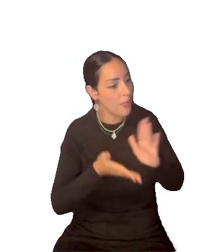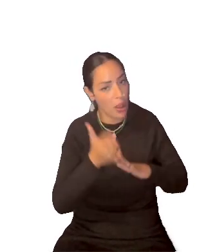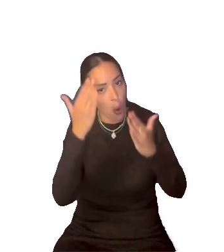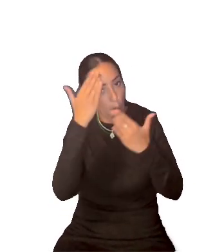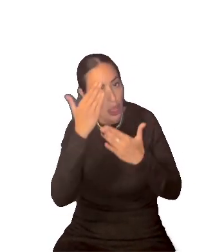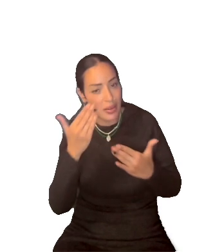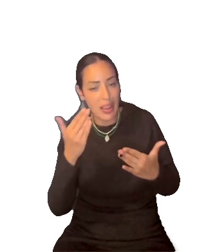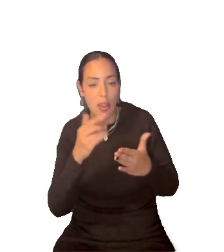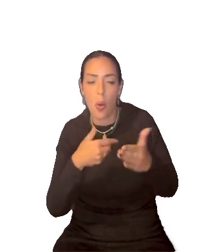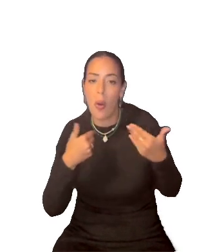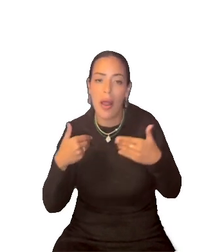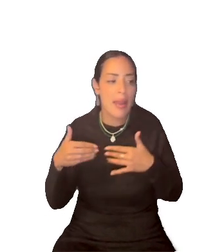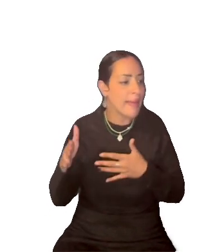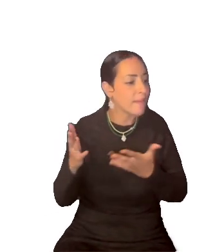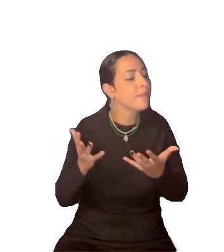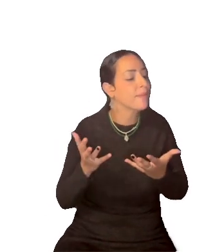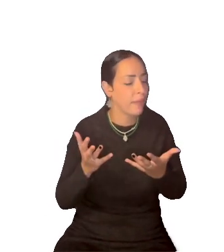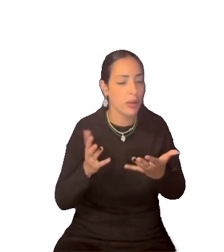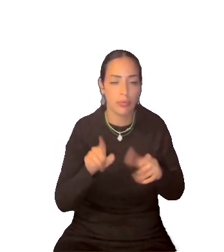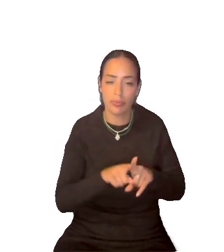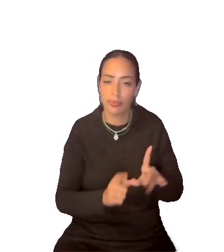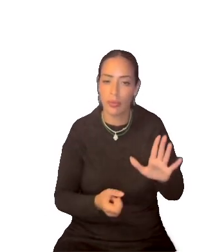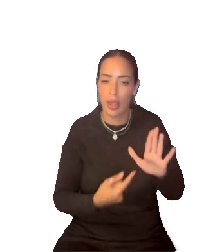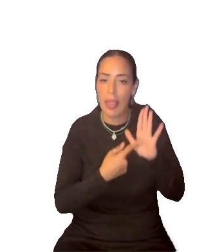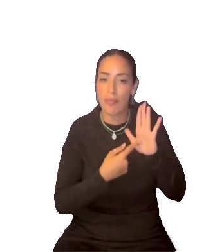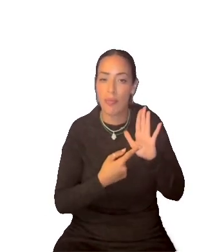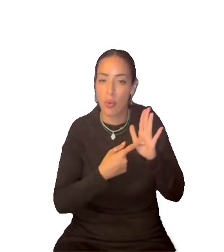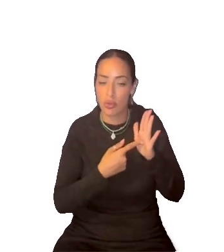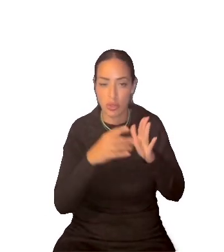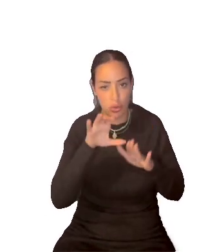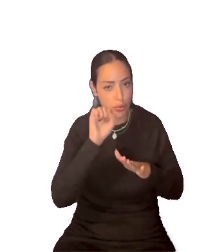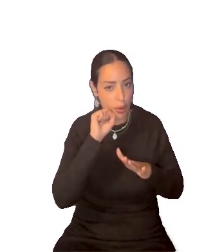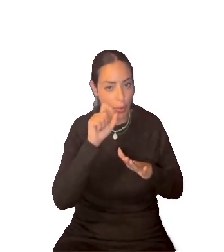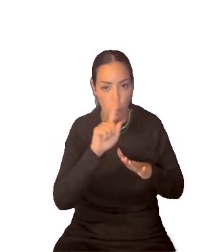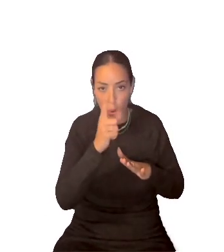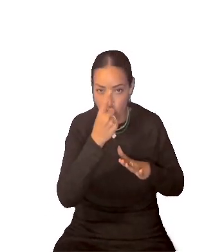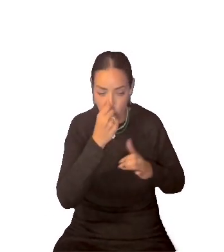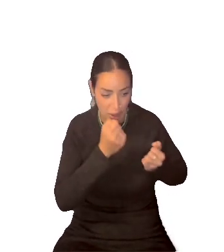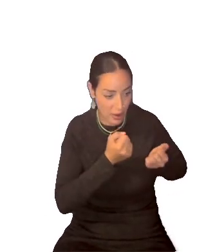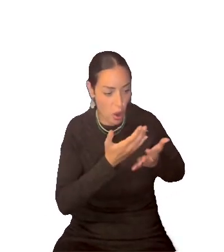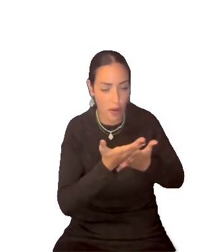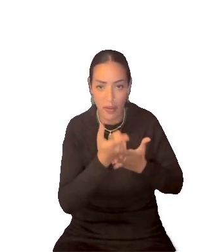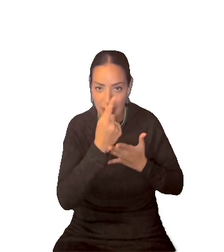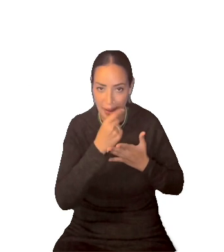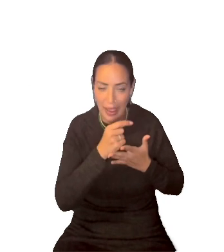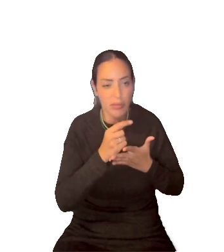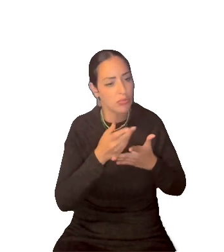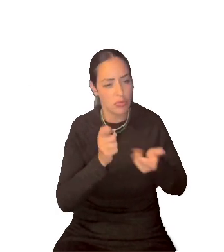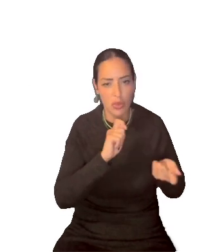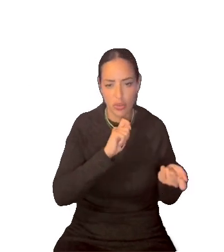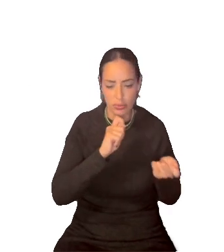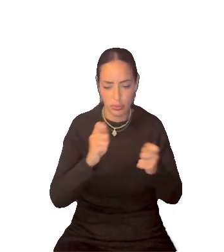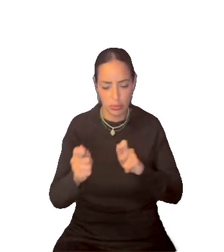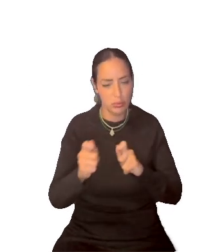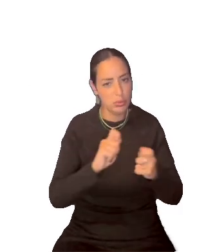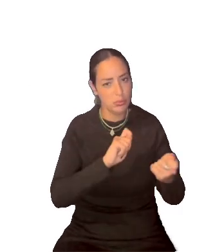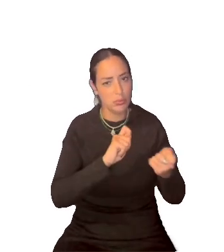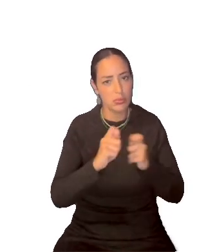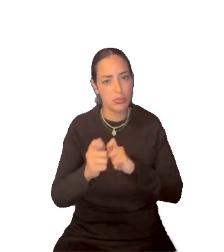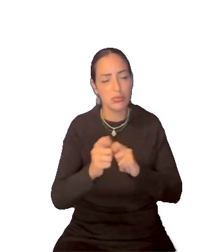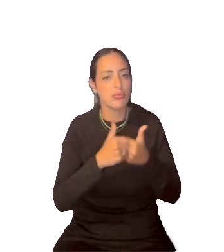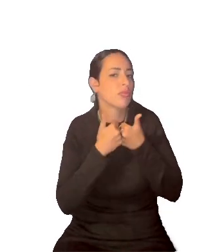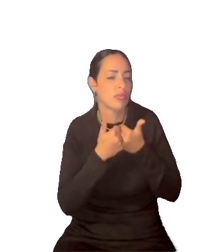leave. It's also important to remember that what you can and can't offer may shift and change over time, and that this is to be